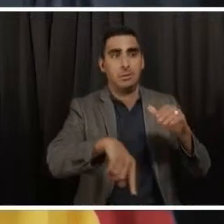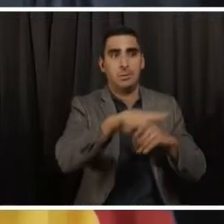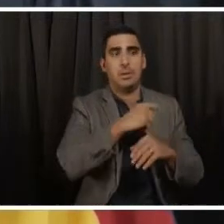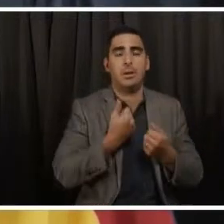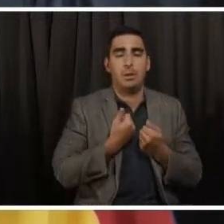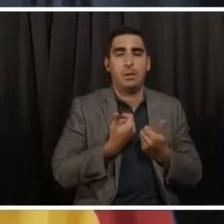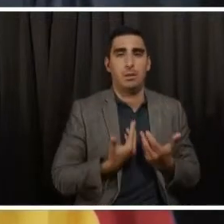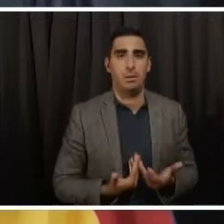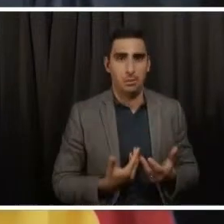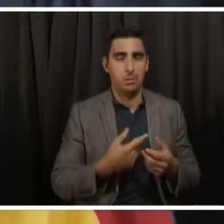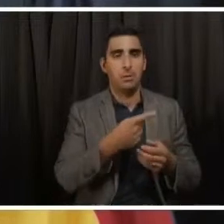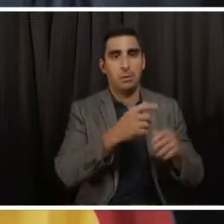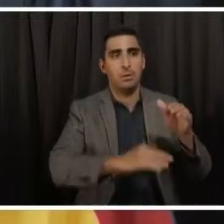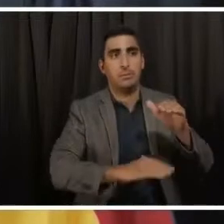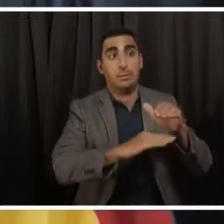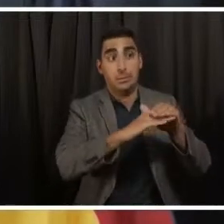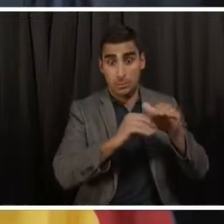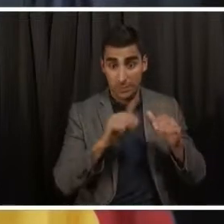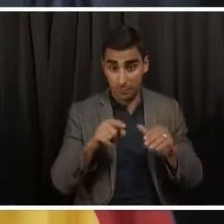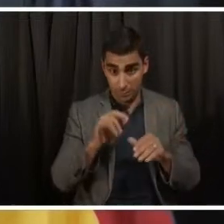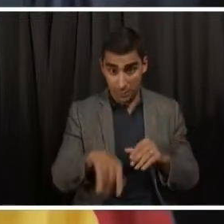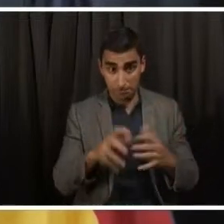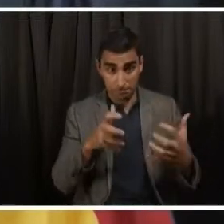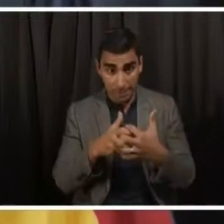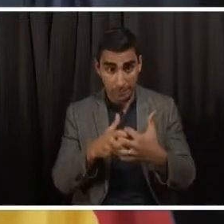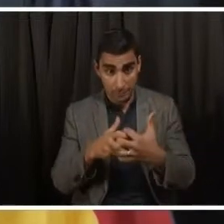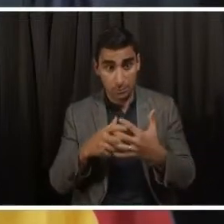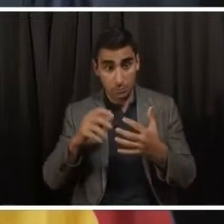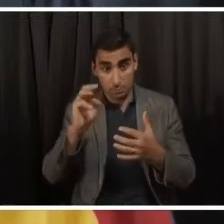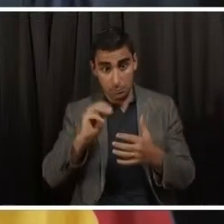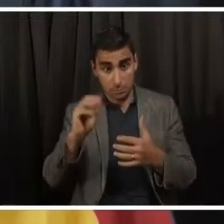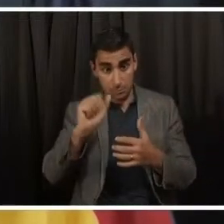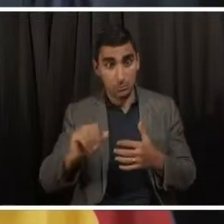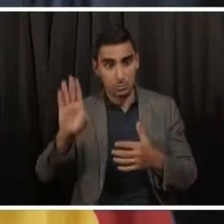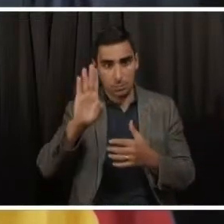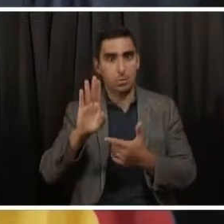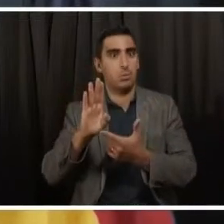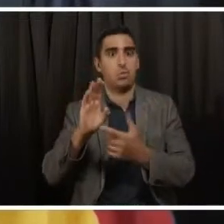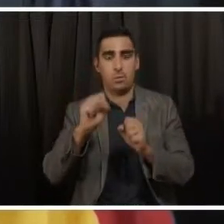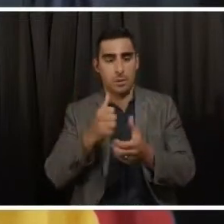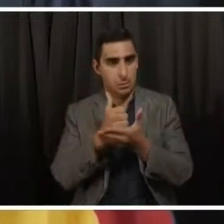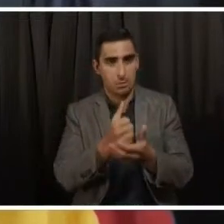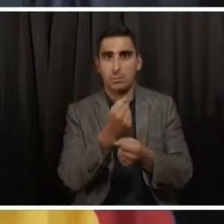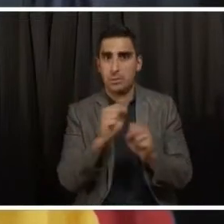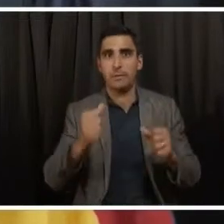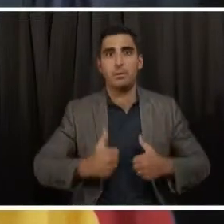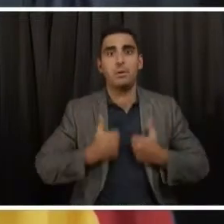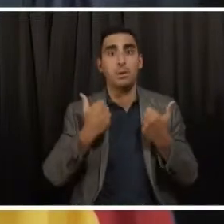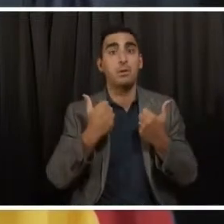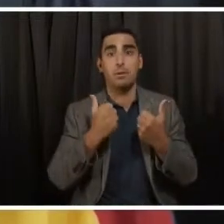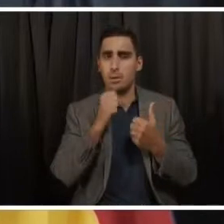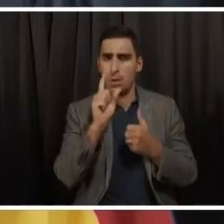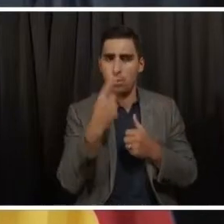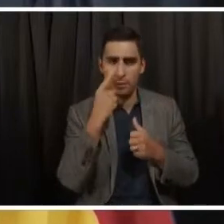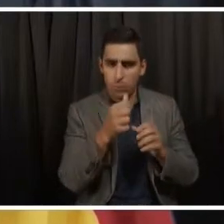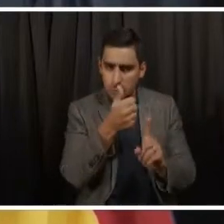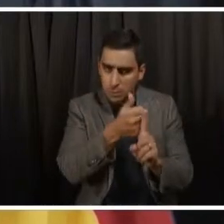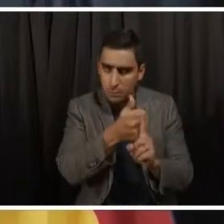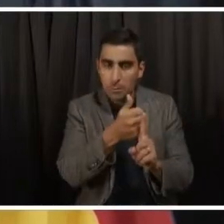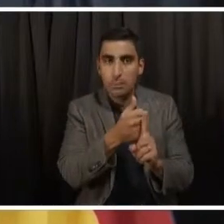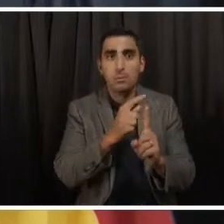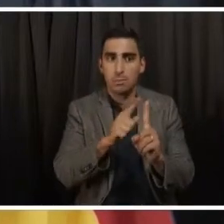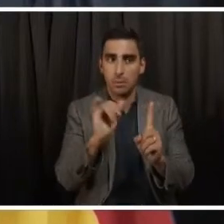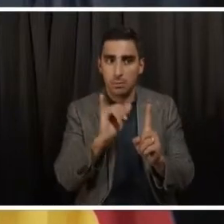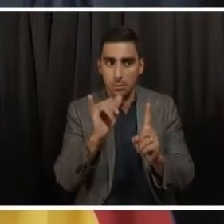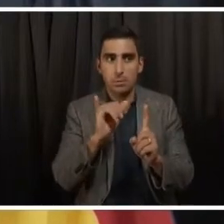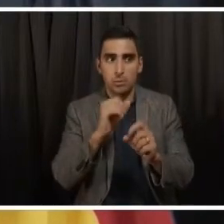individuals who qualify for this life-saving treatment receive this treatment. It's needed not just for individual level protection, but also to